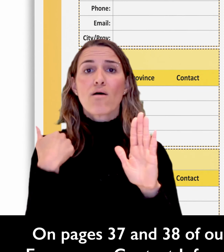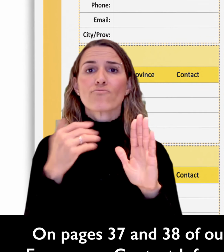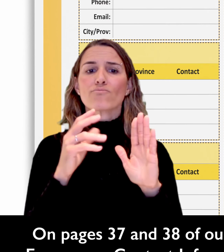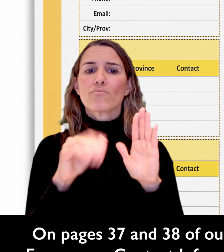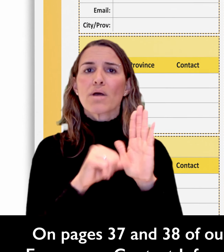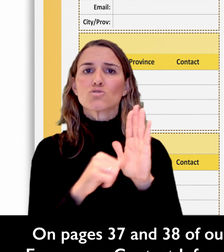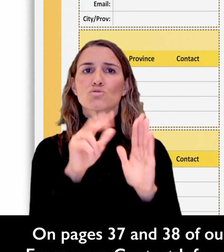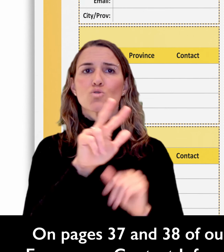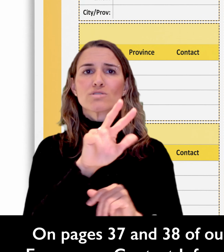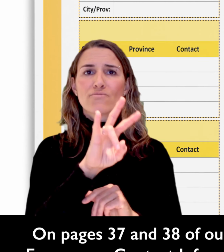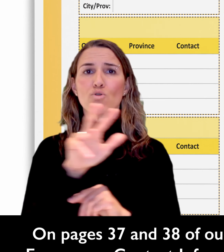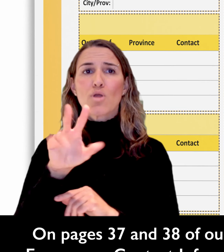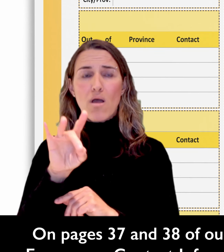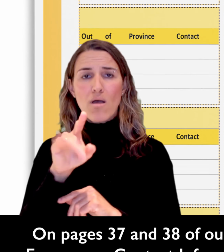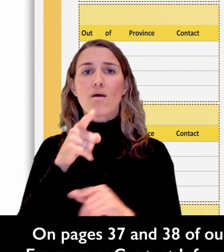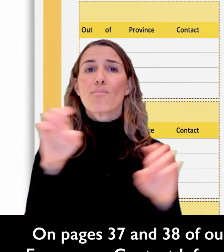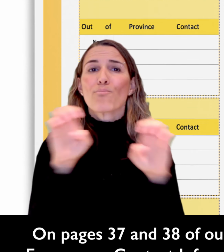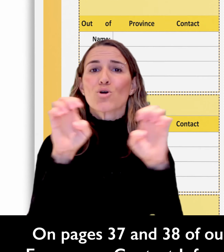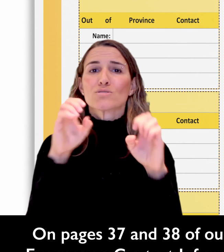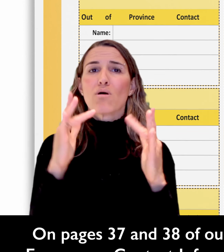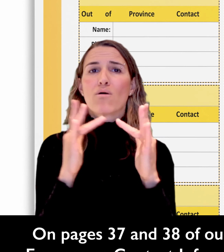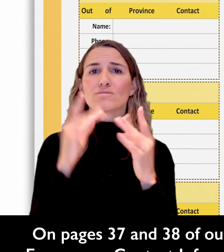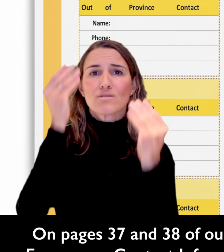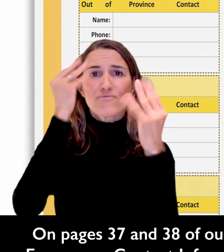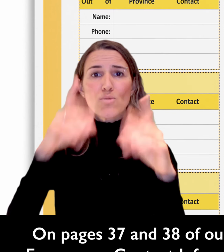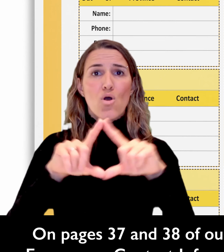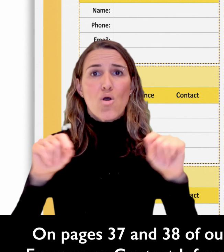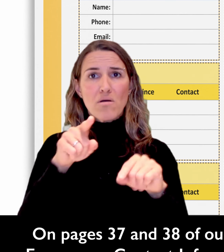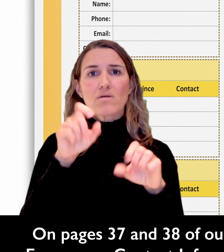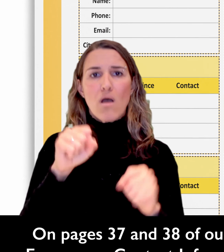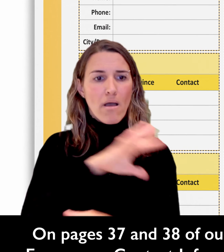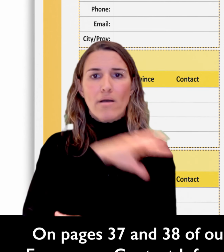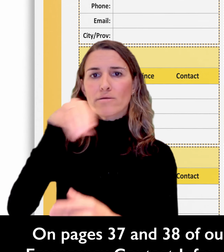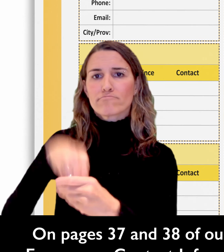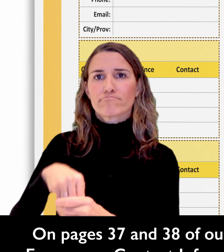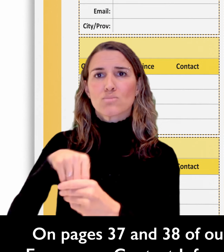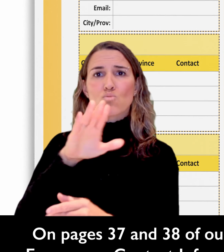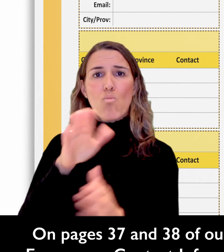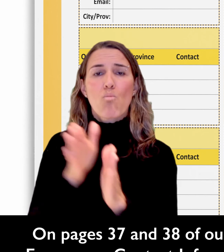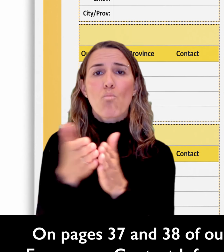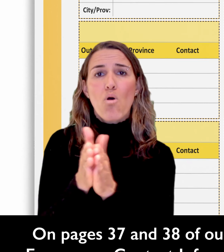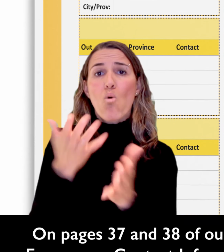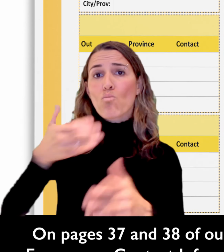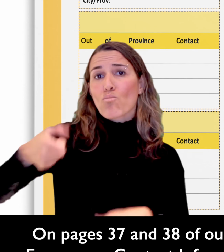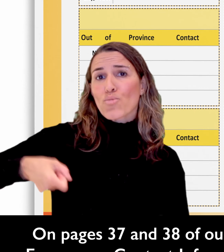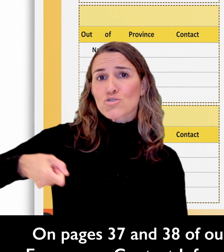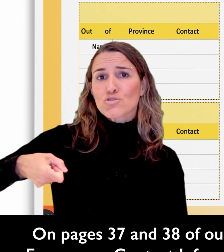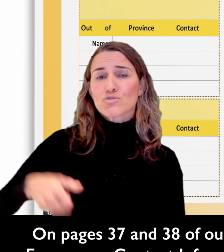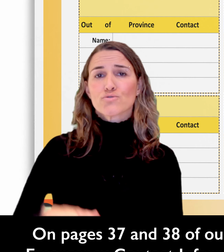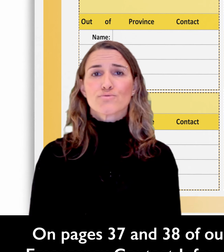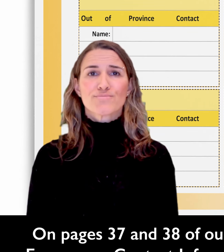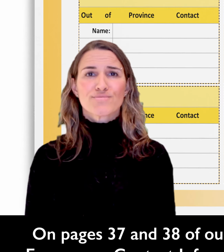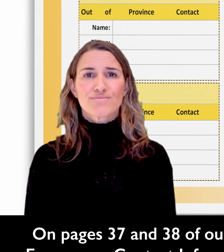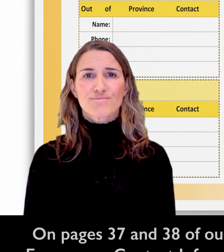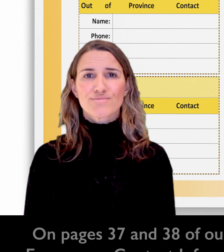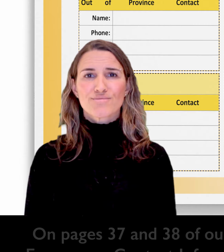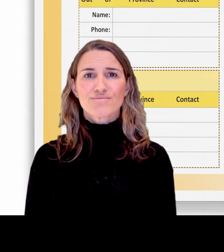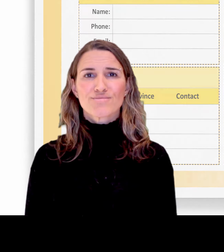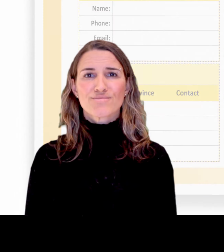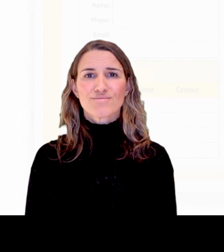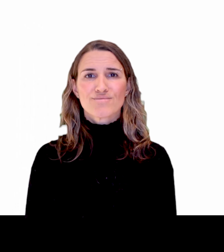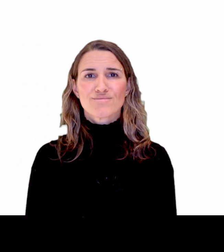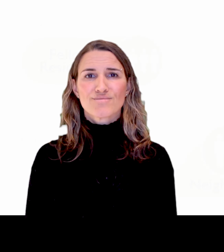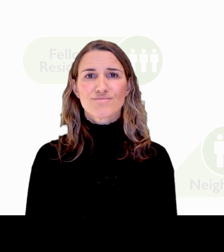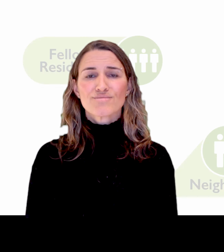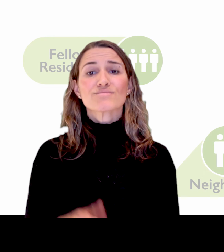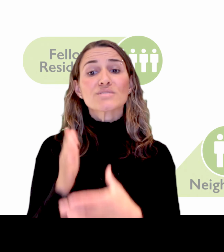them now so medical professionals and your support network know what you need and can help you. Check our emergency guide